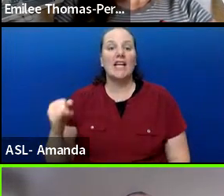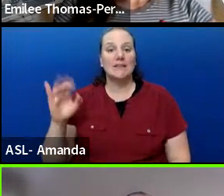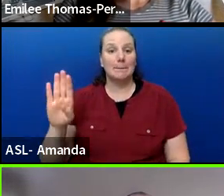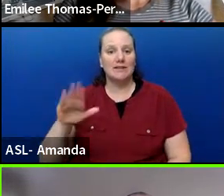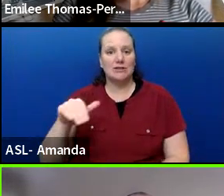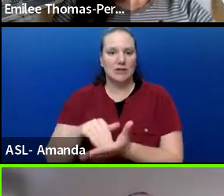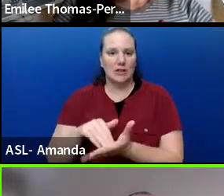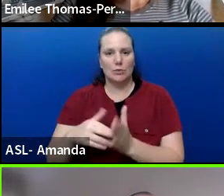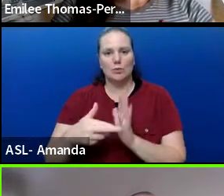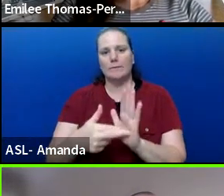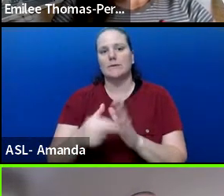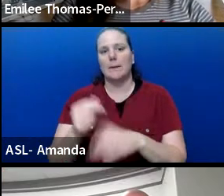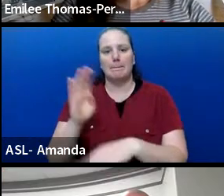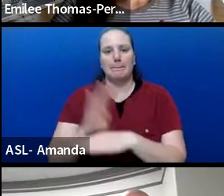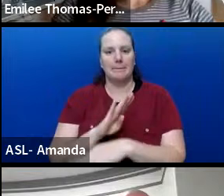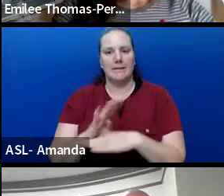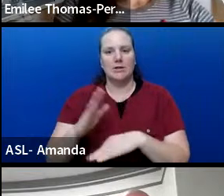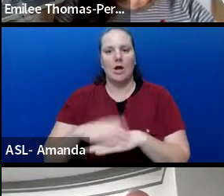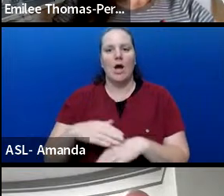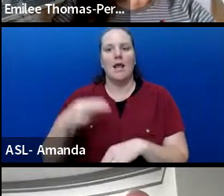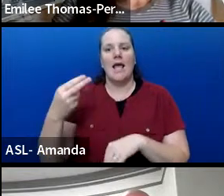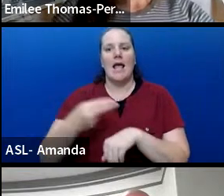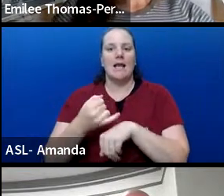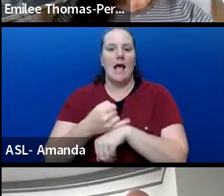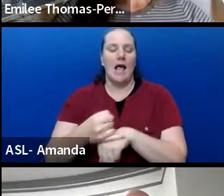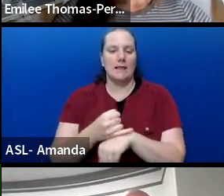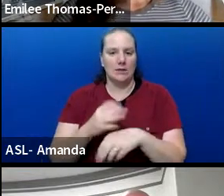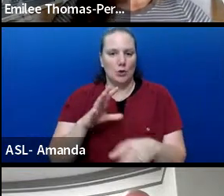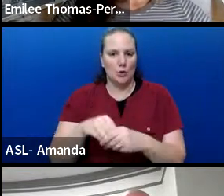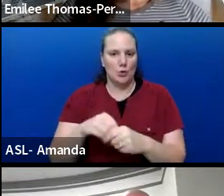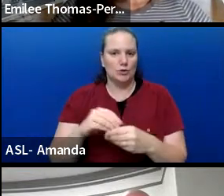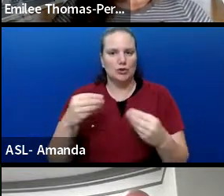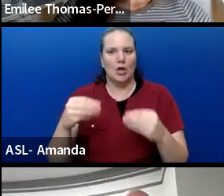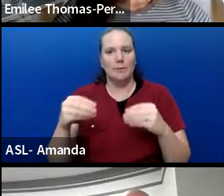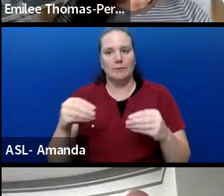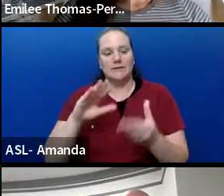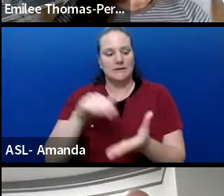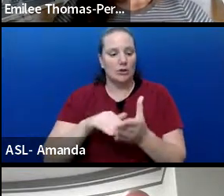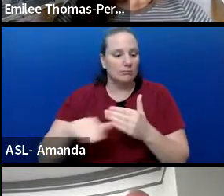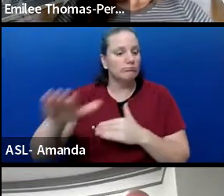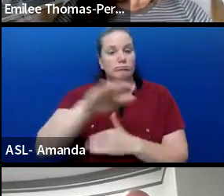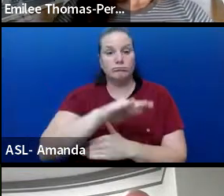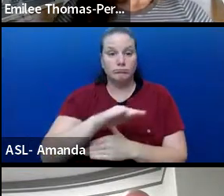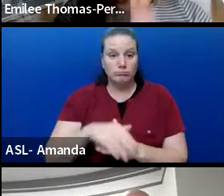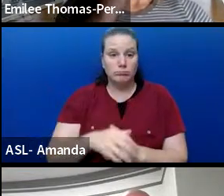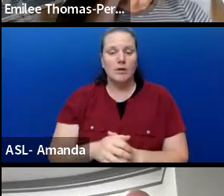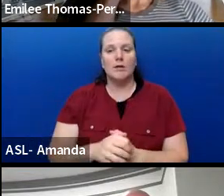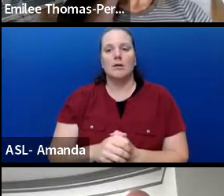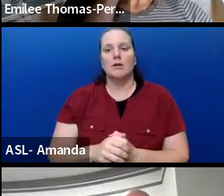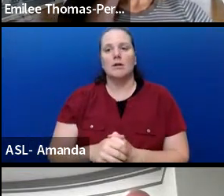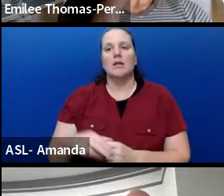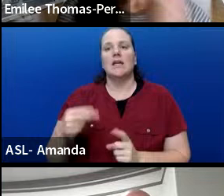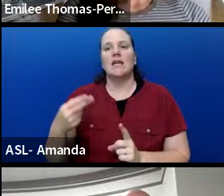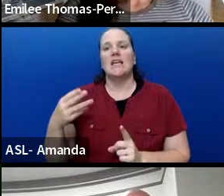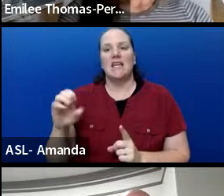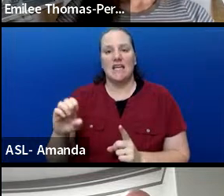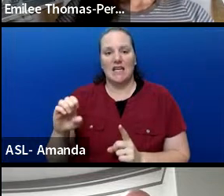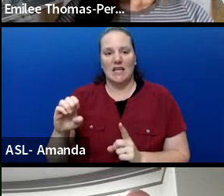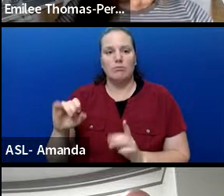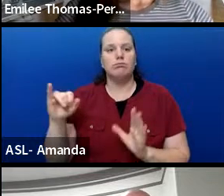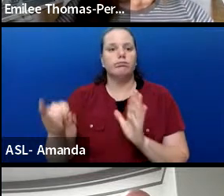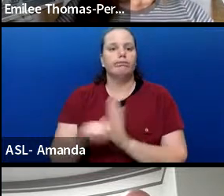the businesses on Hayden Island, including those in our shopping center and beyond. He, him pronouns,